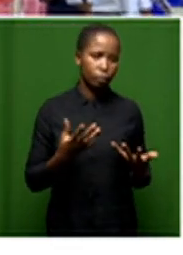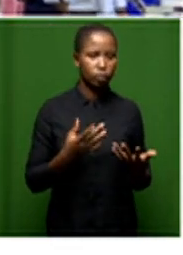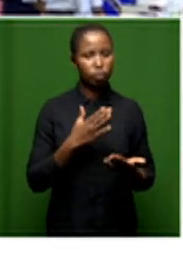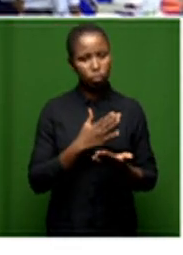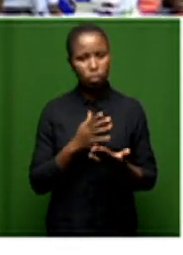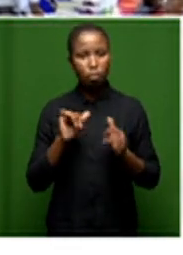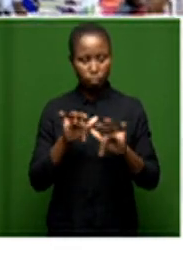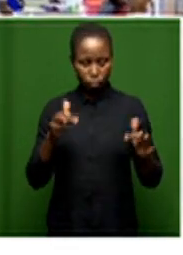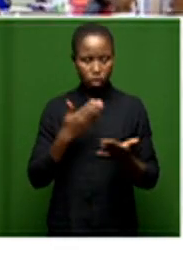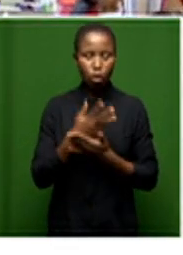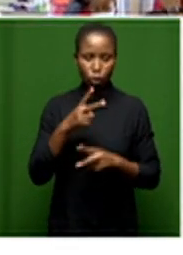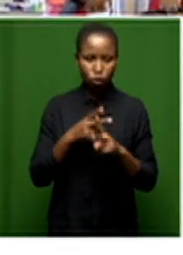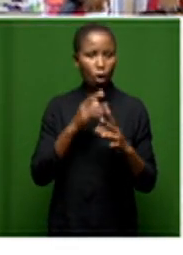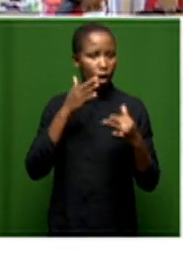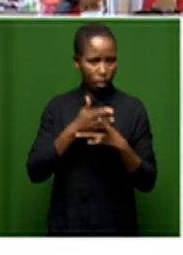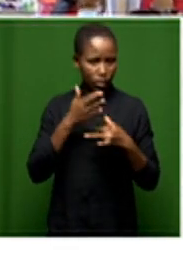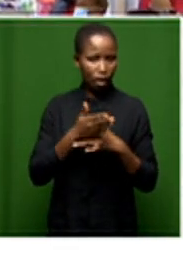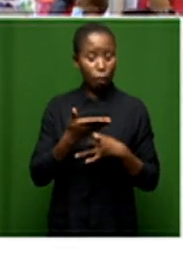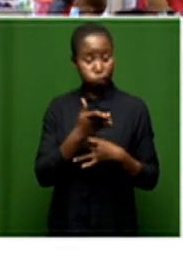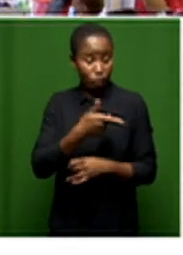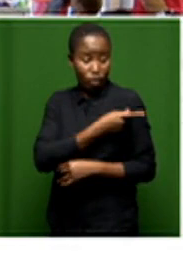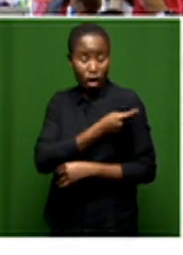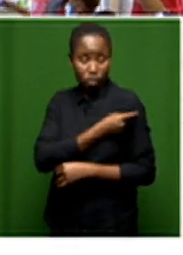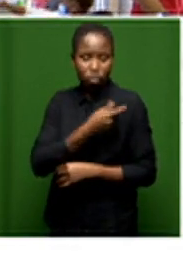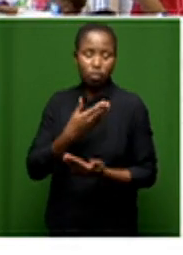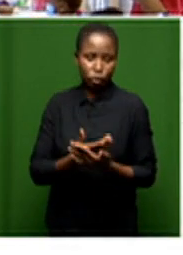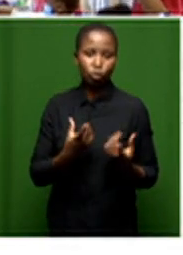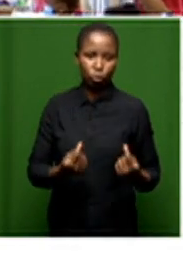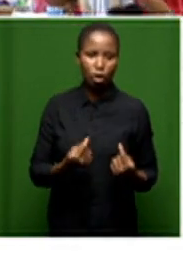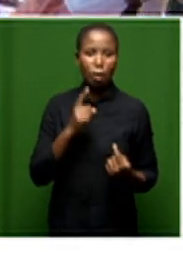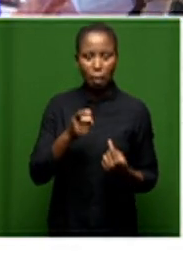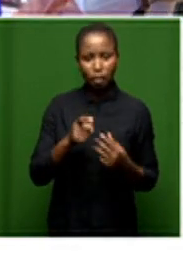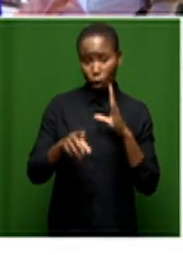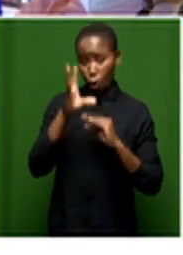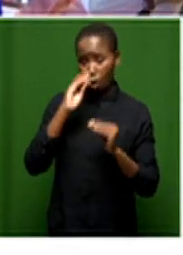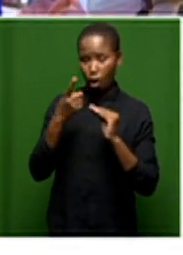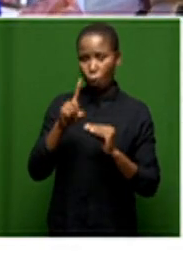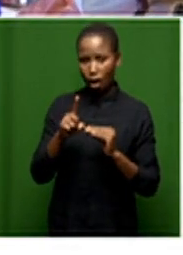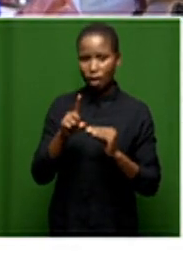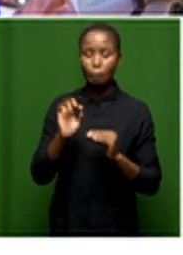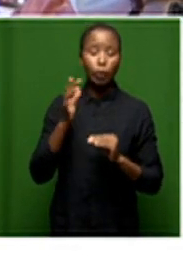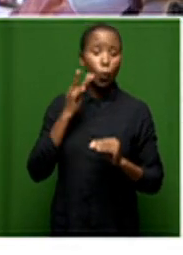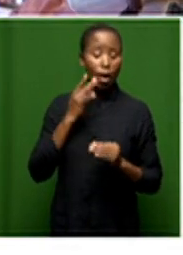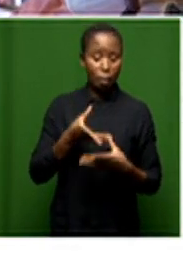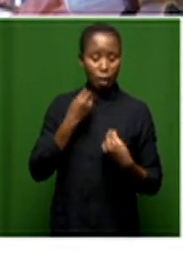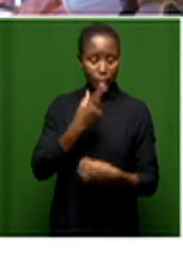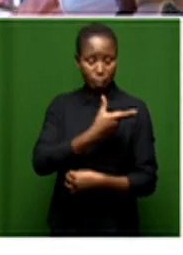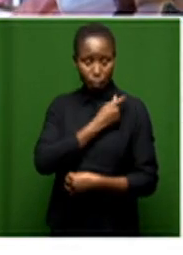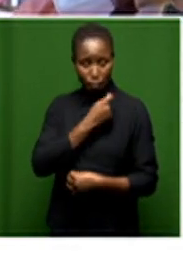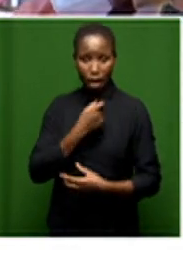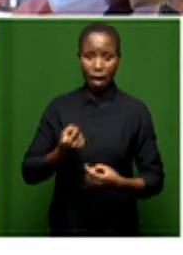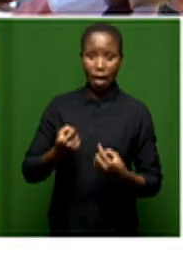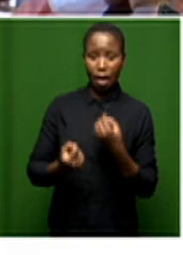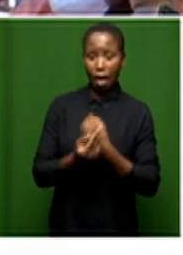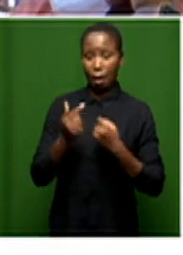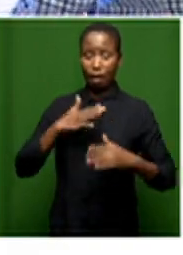excess doses available. So I think we have to learn about that. We have to learn about the side effects the reactogenicity. Obviously, healthcare workers have been